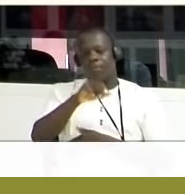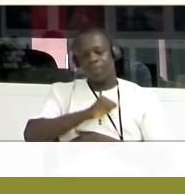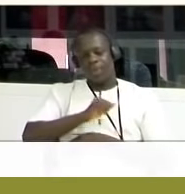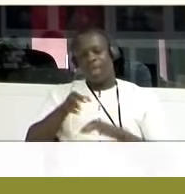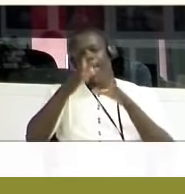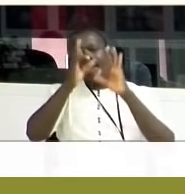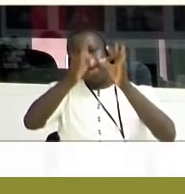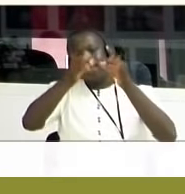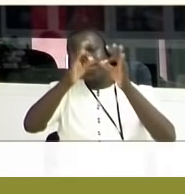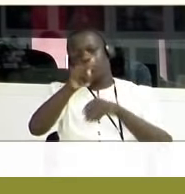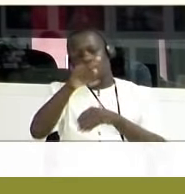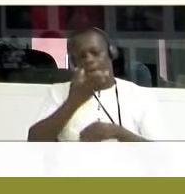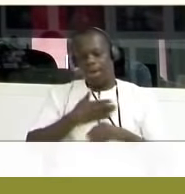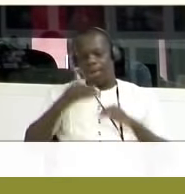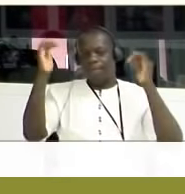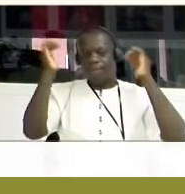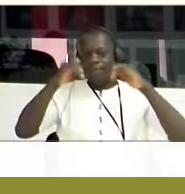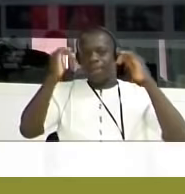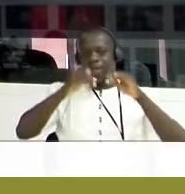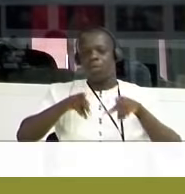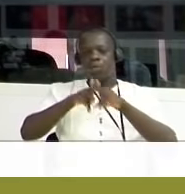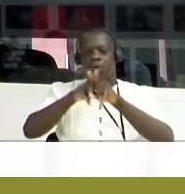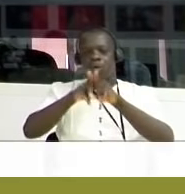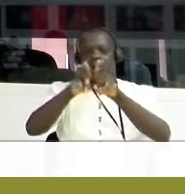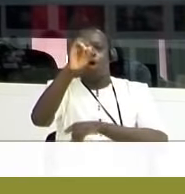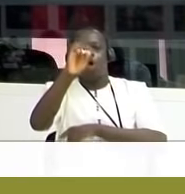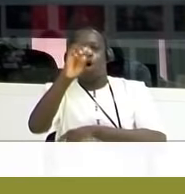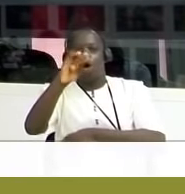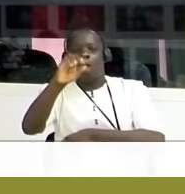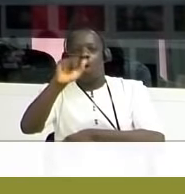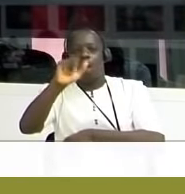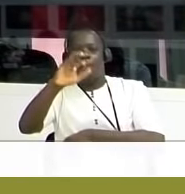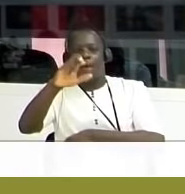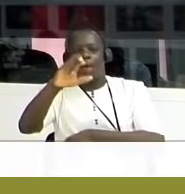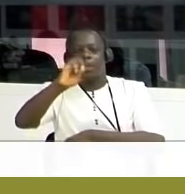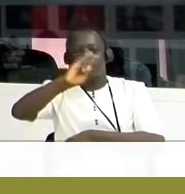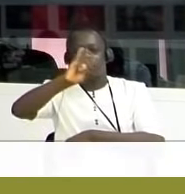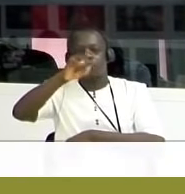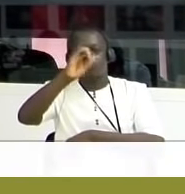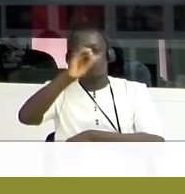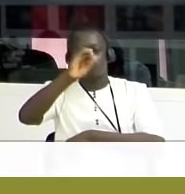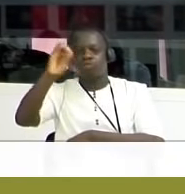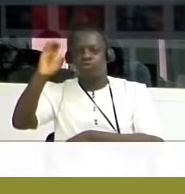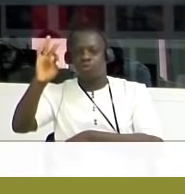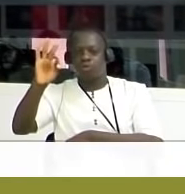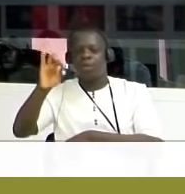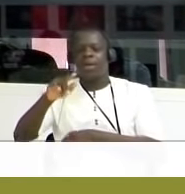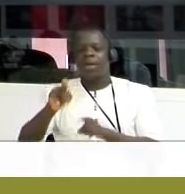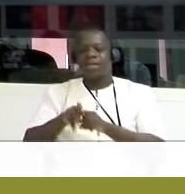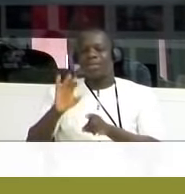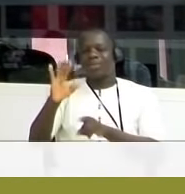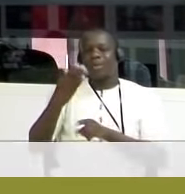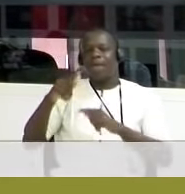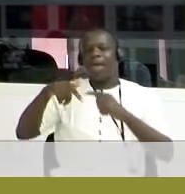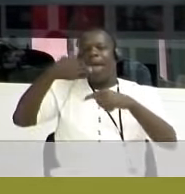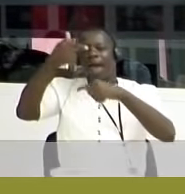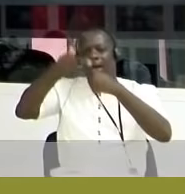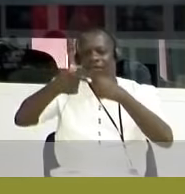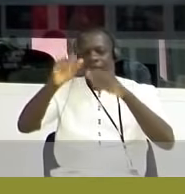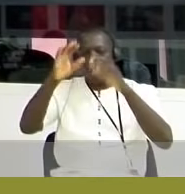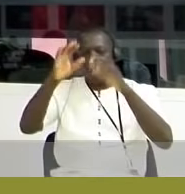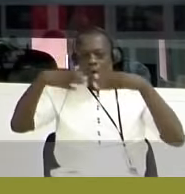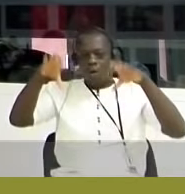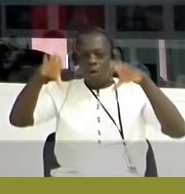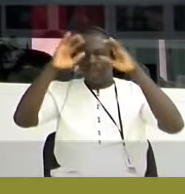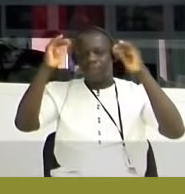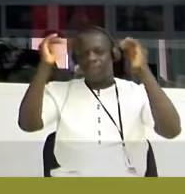and those meetings came after. After the college meeting. The college meeting. Right. Tell us about those meetings. Now, I can't remember the